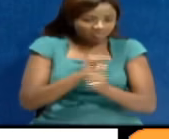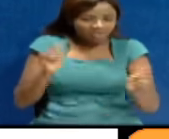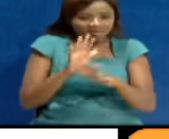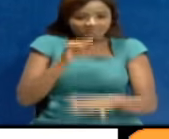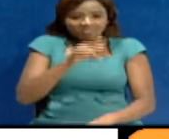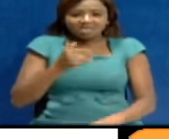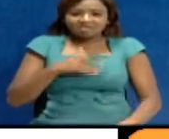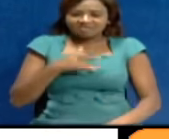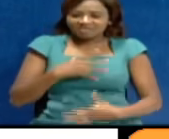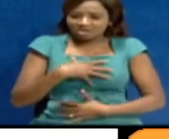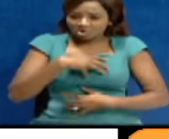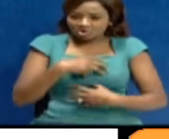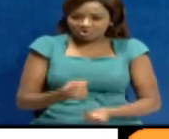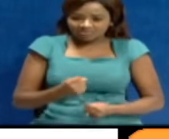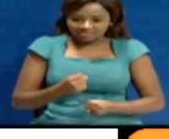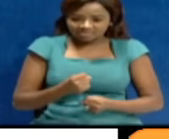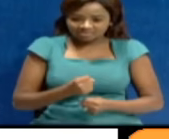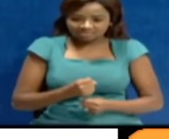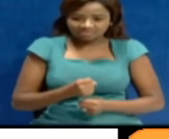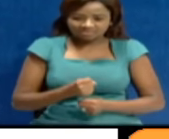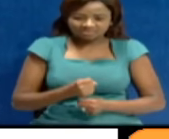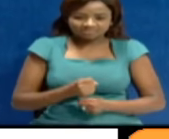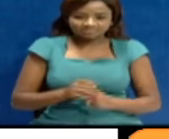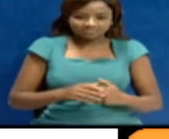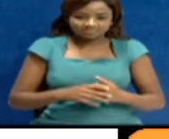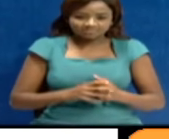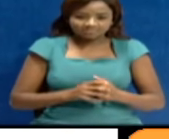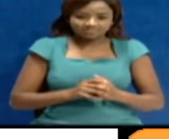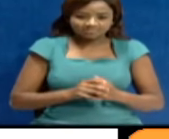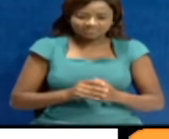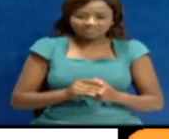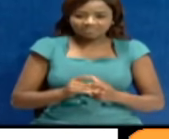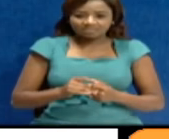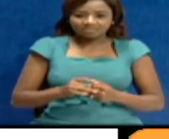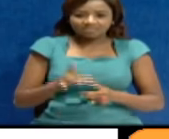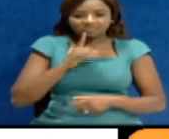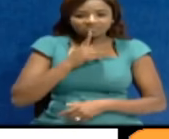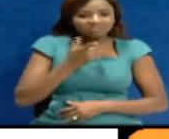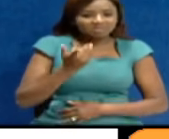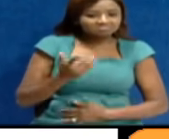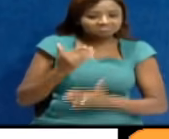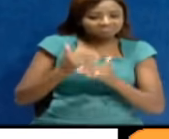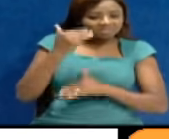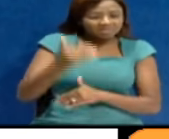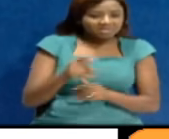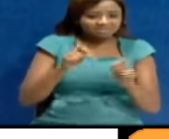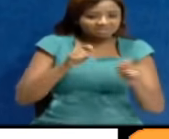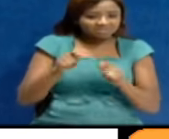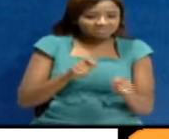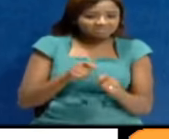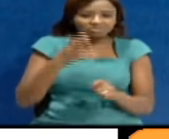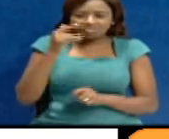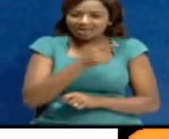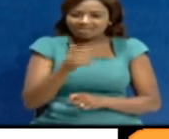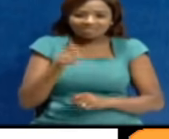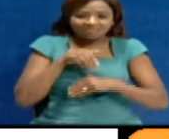have the courage and the courage of conviction to question the decision by the next administration why they cannot